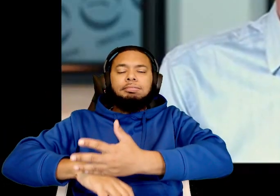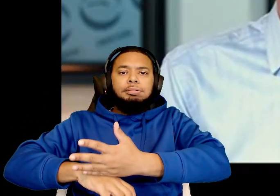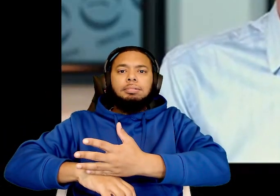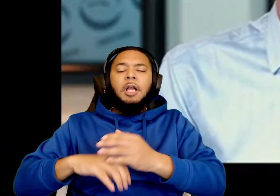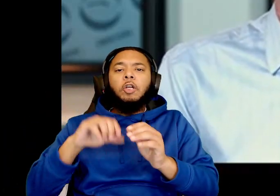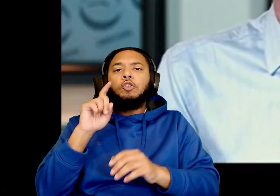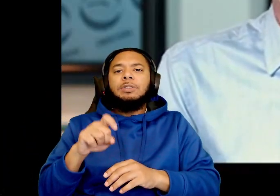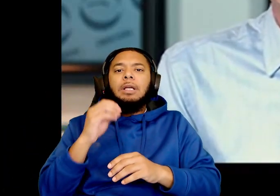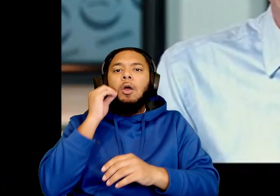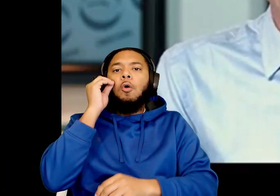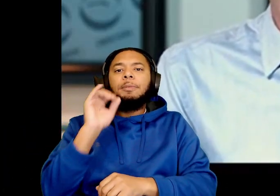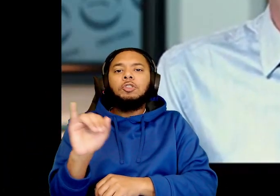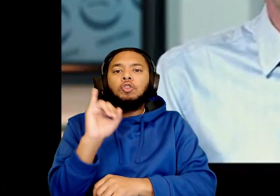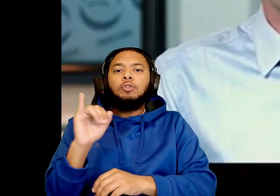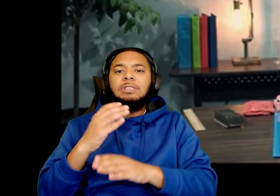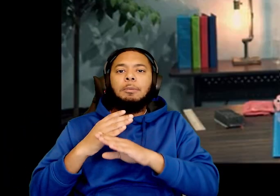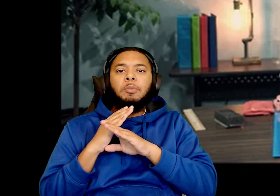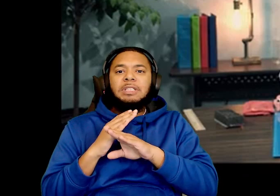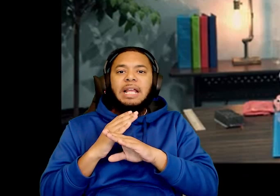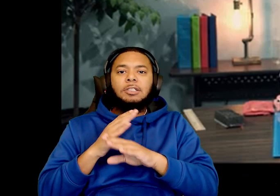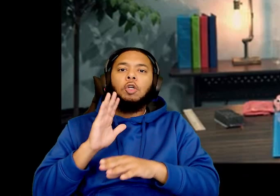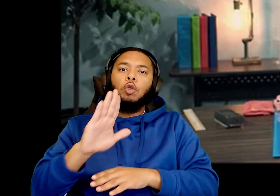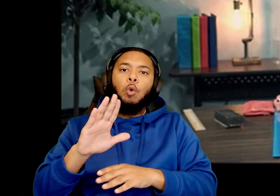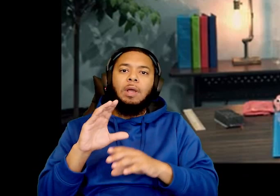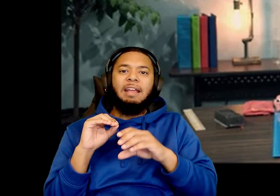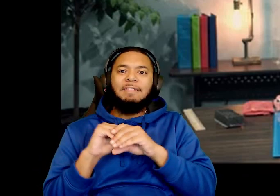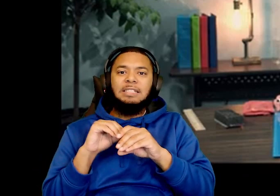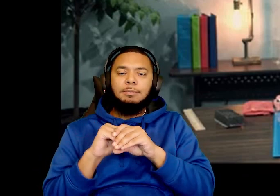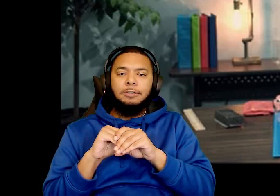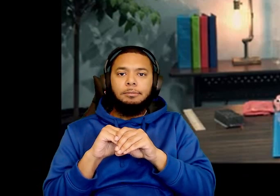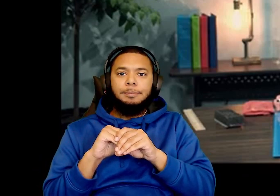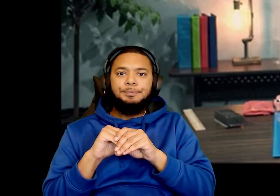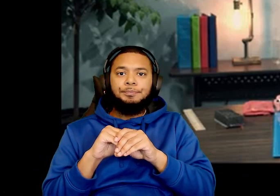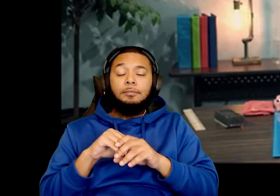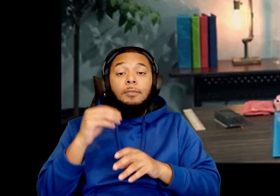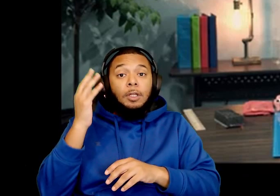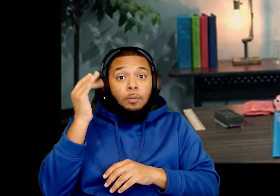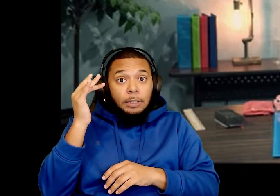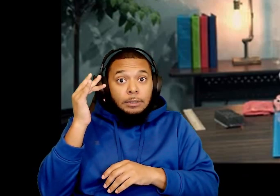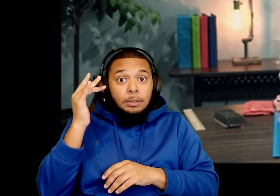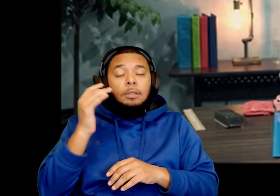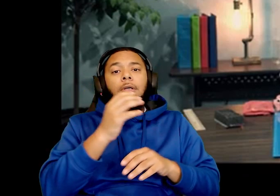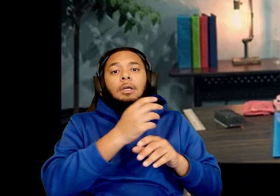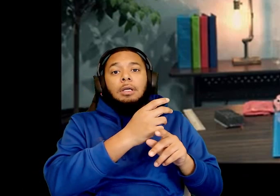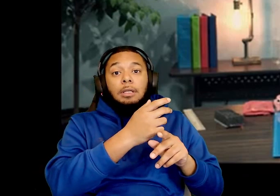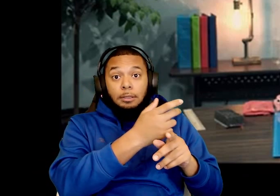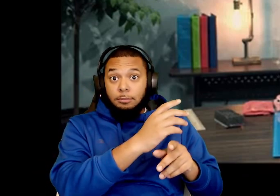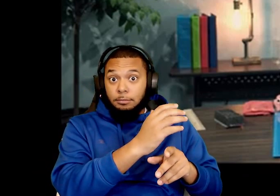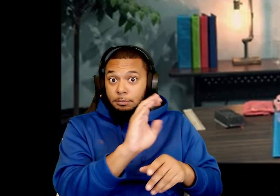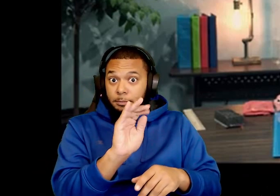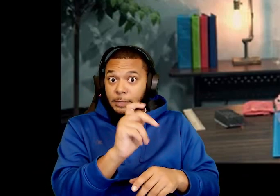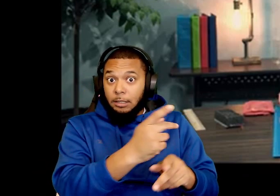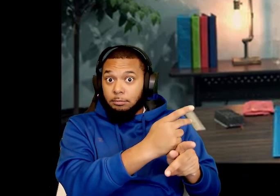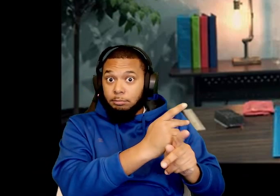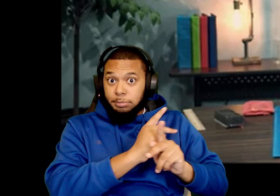to protect your investment because when the bank lent you all that money for your mortgage,